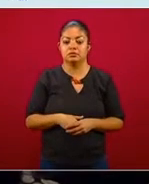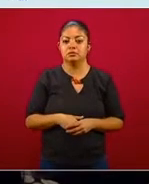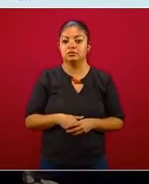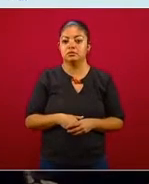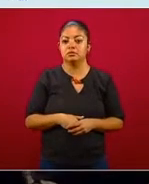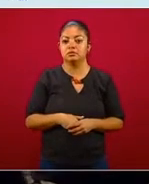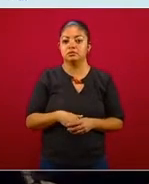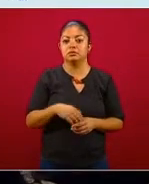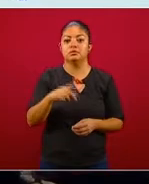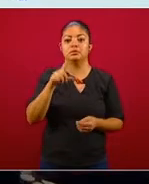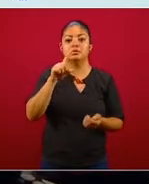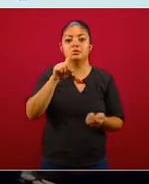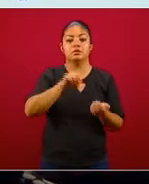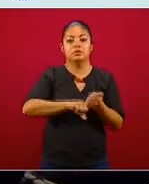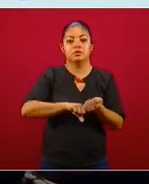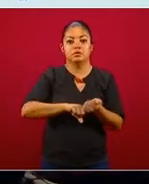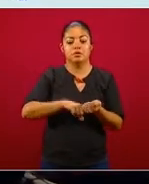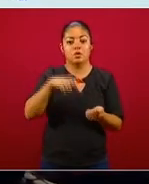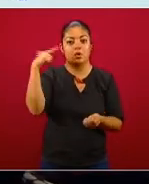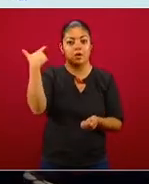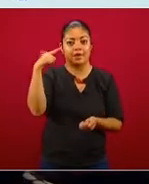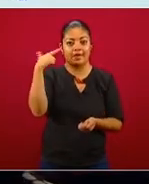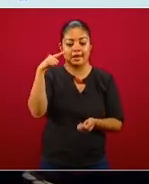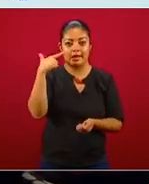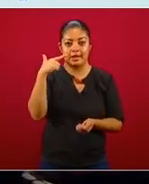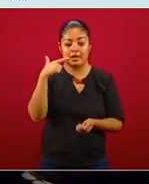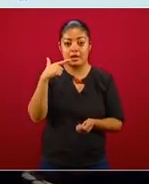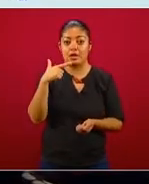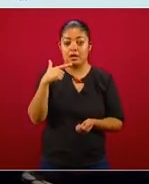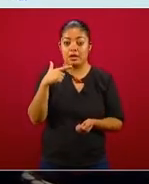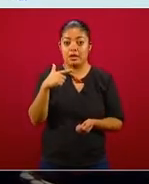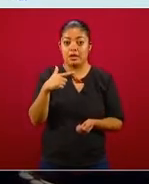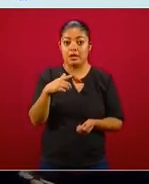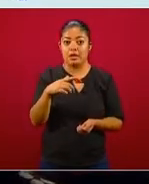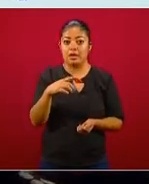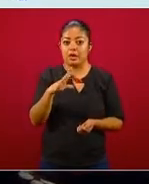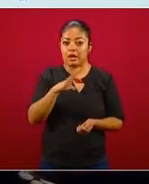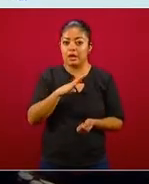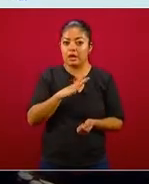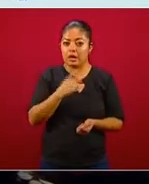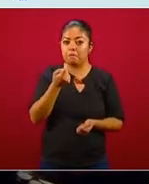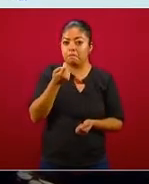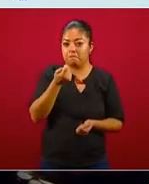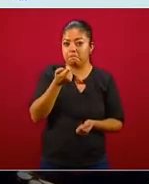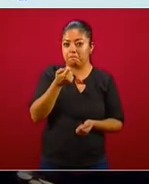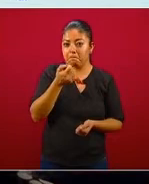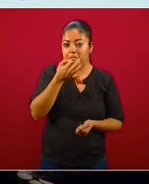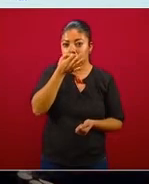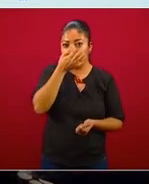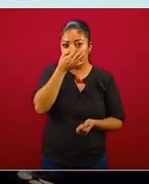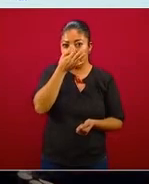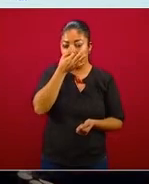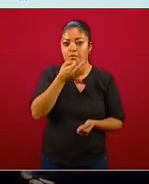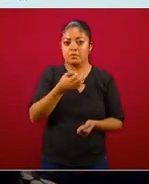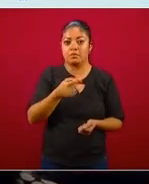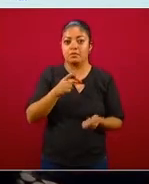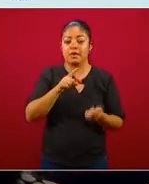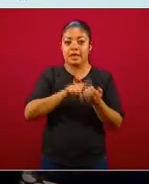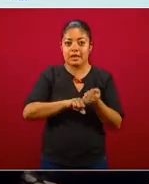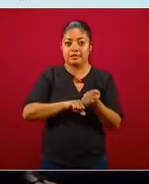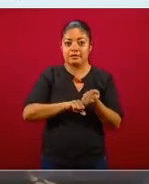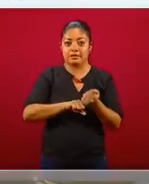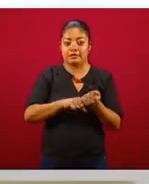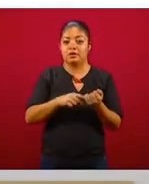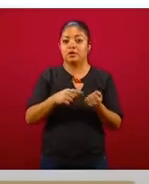lags Jalisco tiene in how we're getting de manera notified. muy notoria pocos casos. We have Hasta the hace beginning una of when semana symptoms